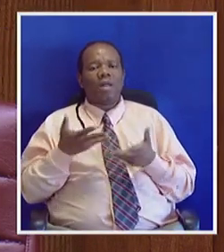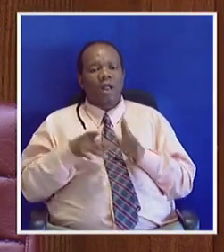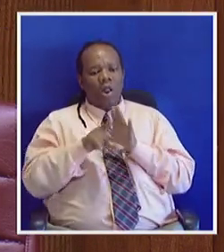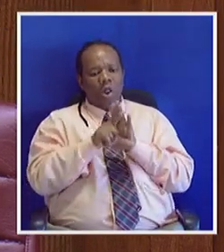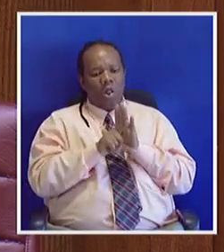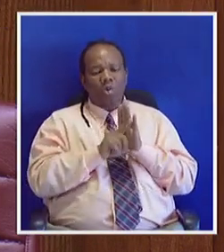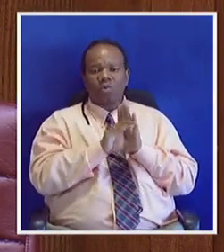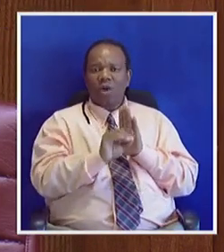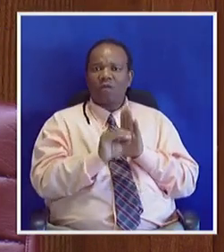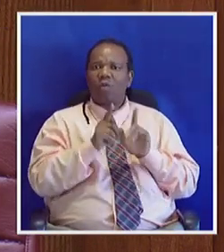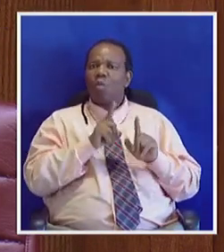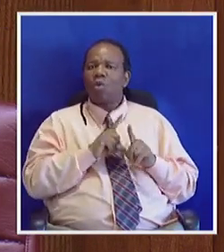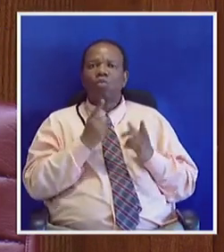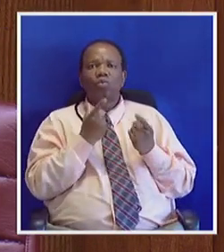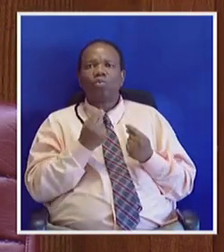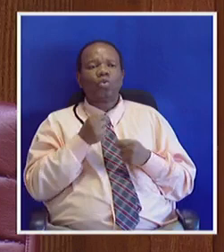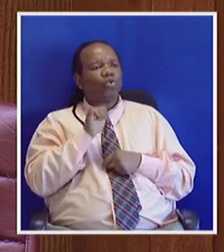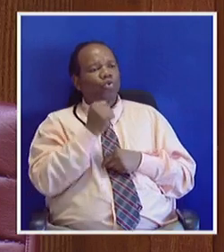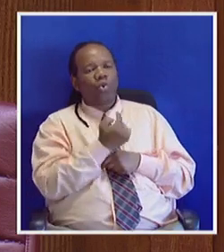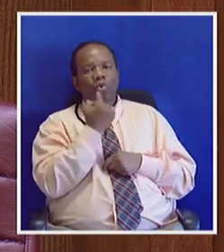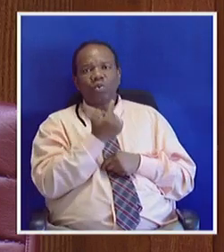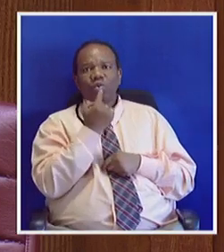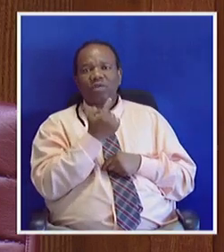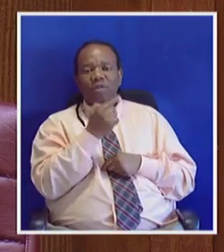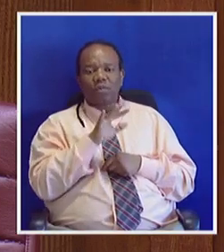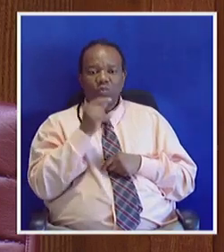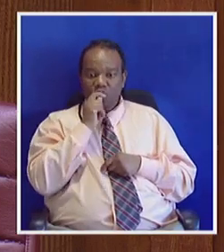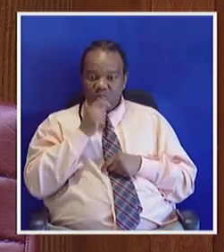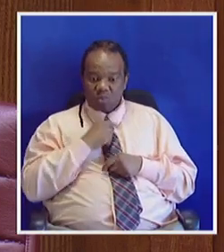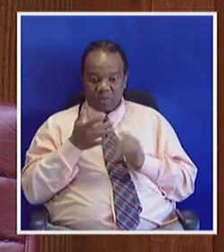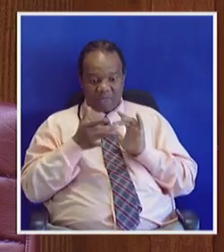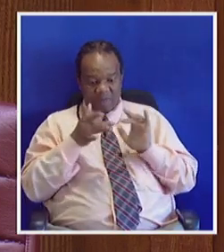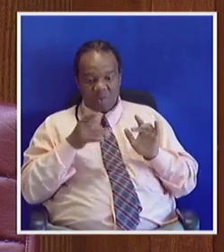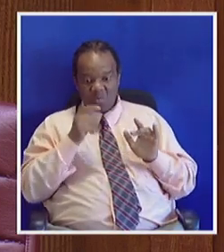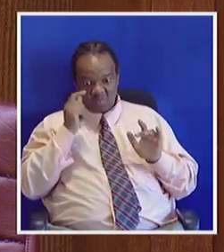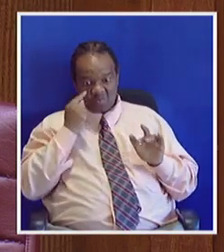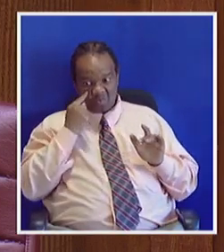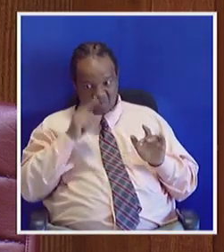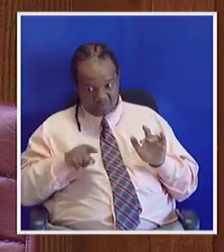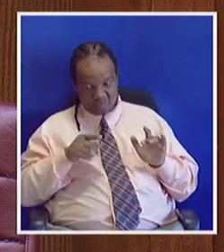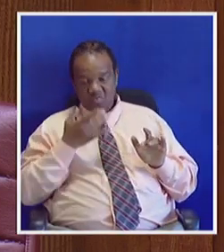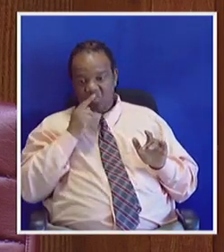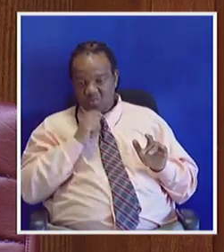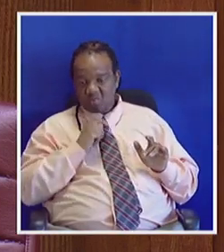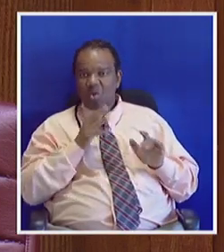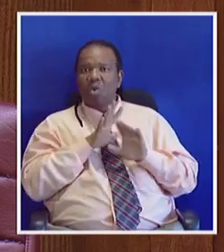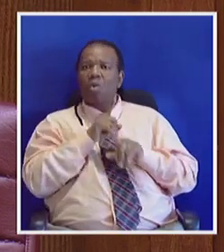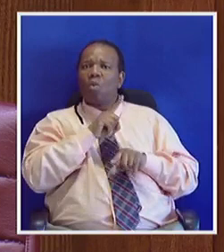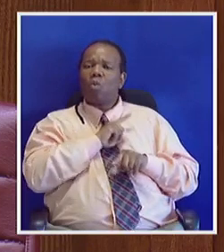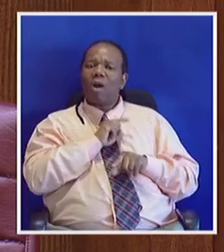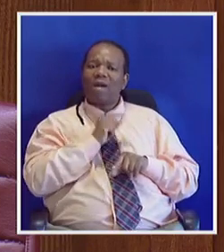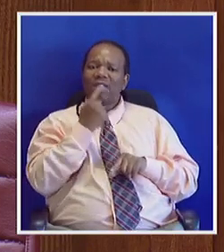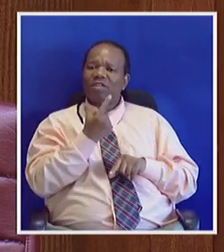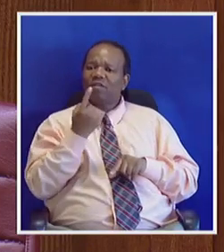didn't you act on it? You yourself said it's authentic. Why are these individuals still walking around?